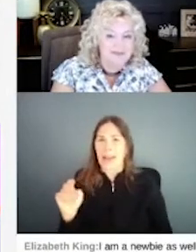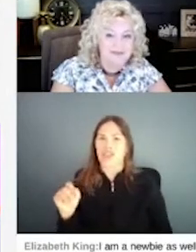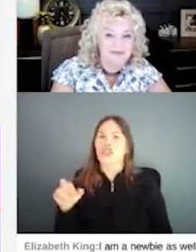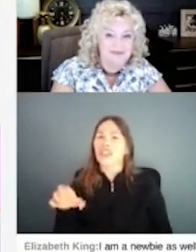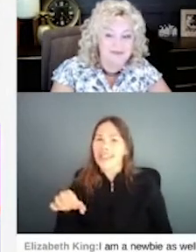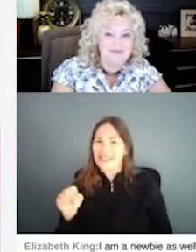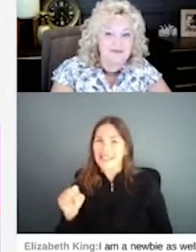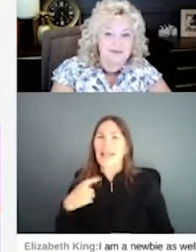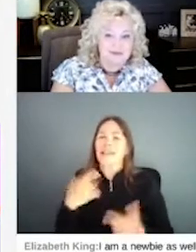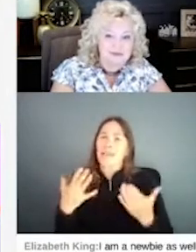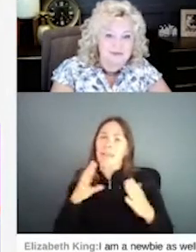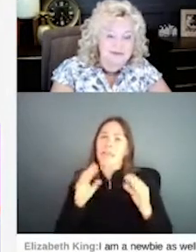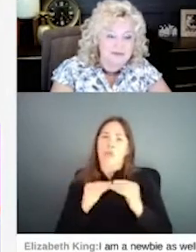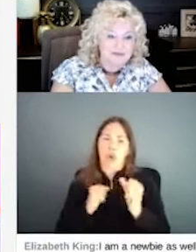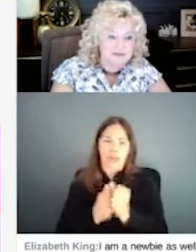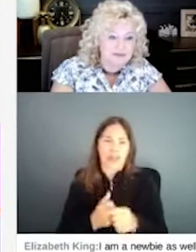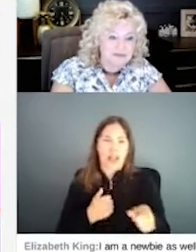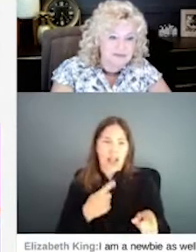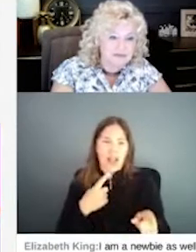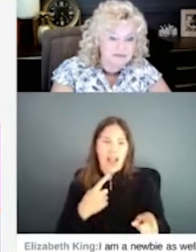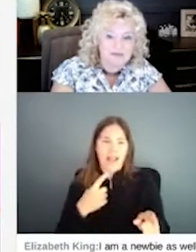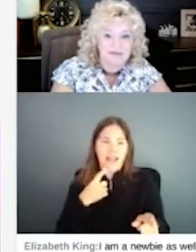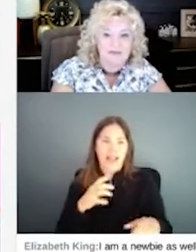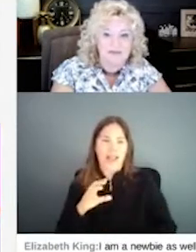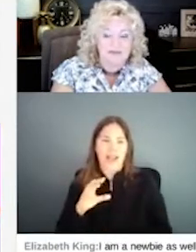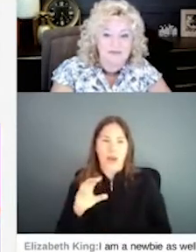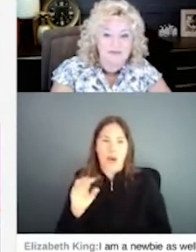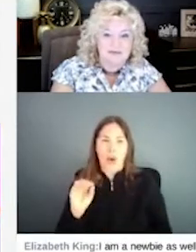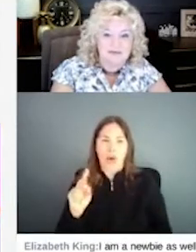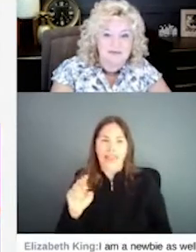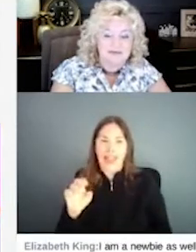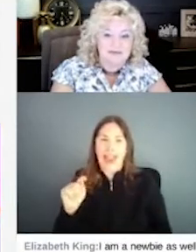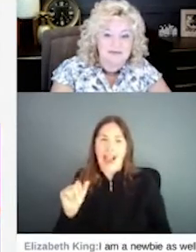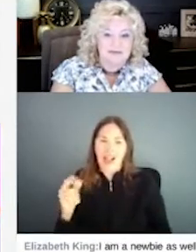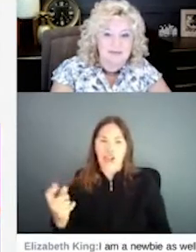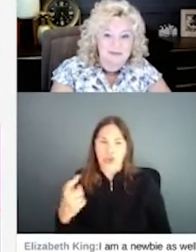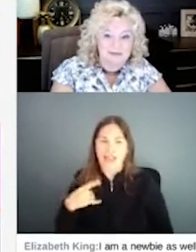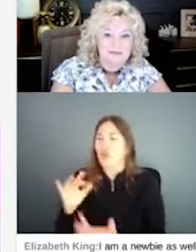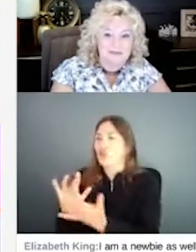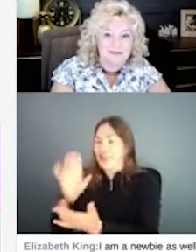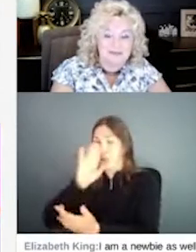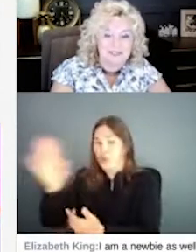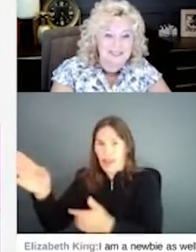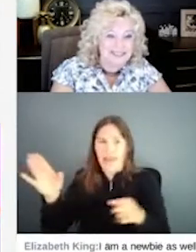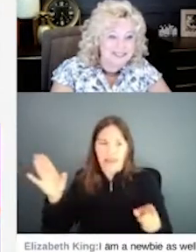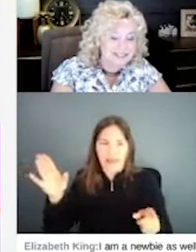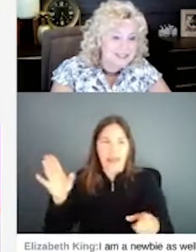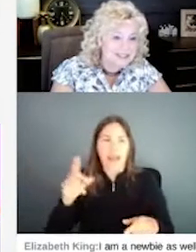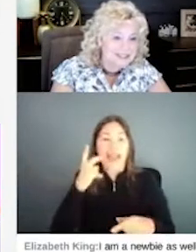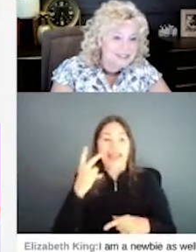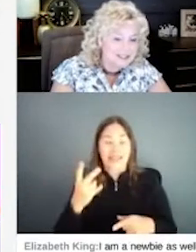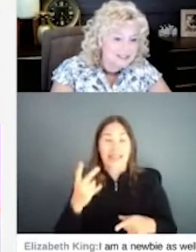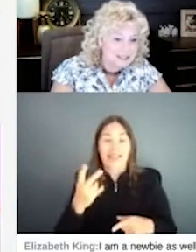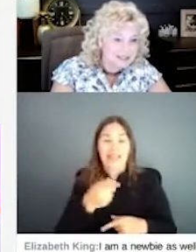follow-up. I took one of Odetta's questions and reached out to geometric support directly. And then I'm also seeing a common